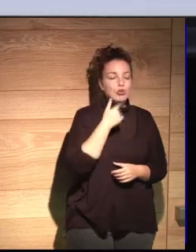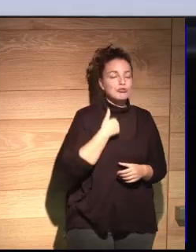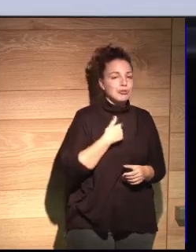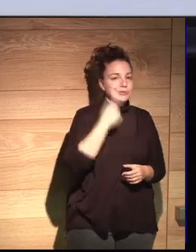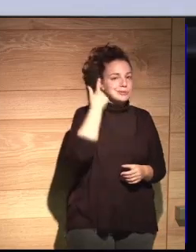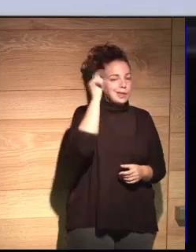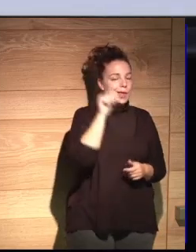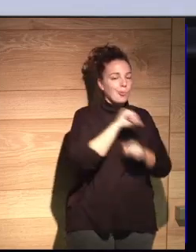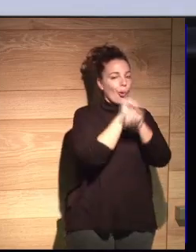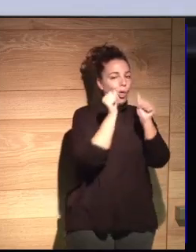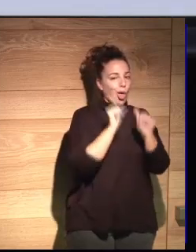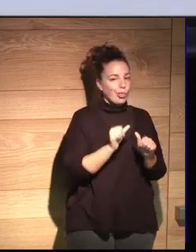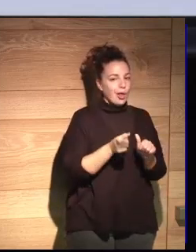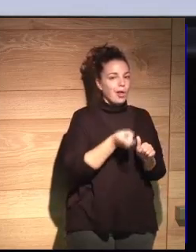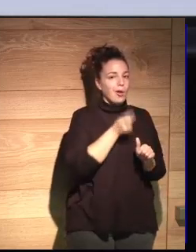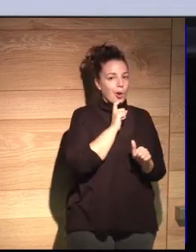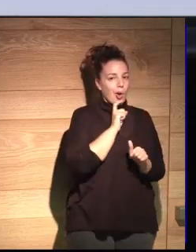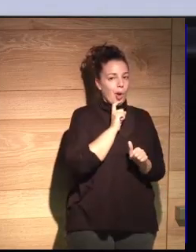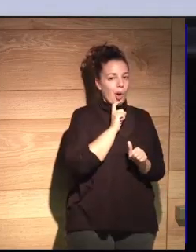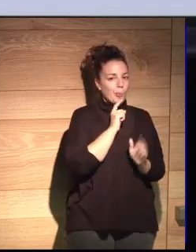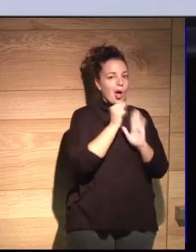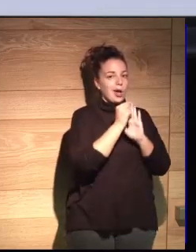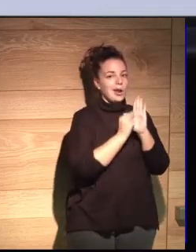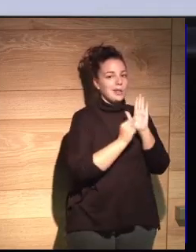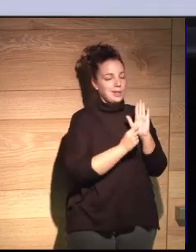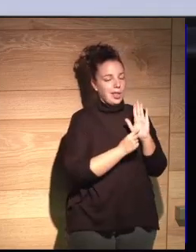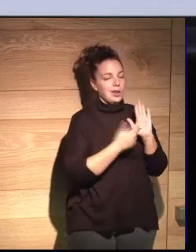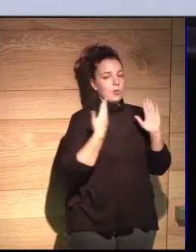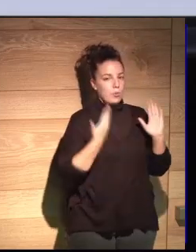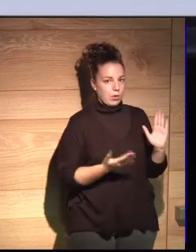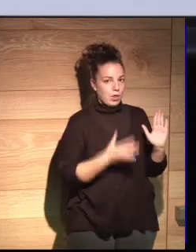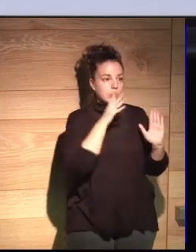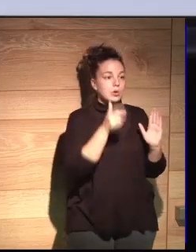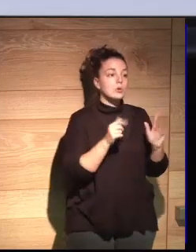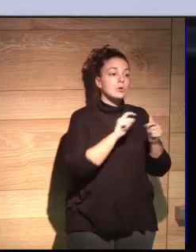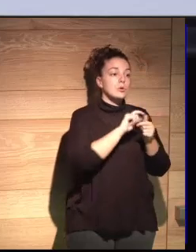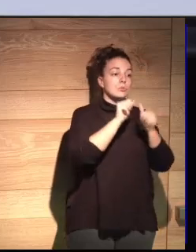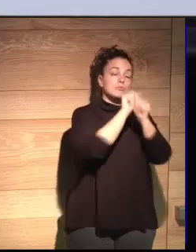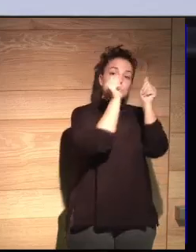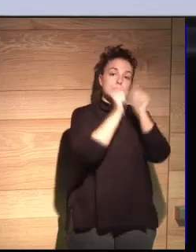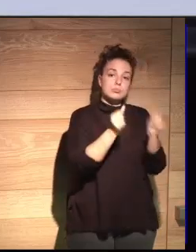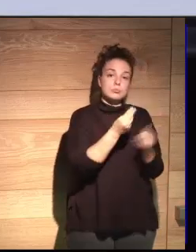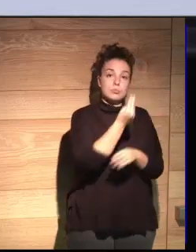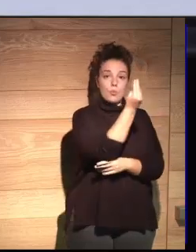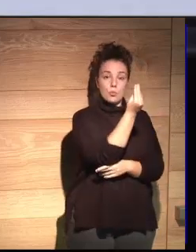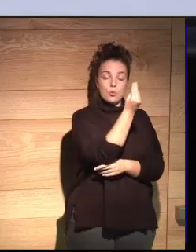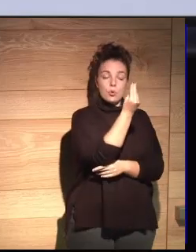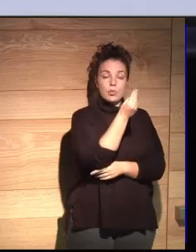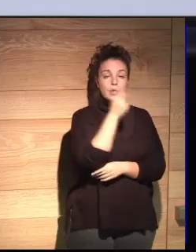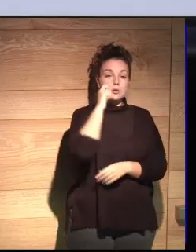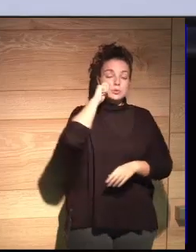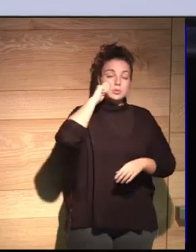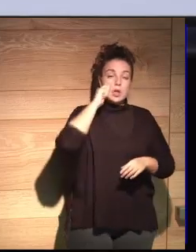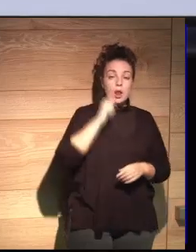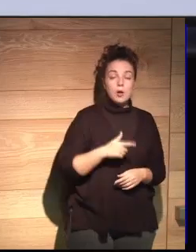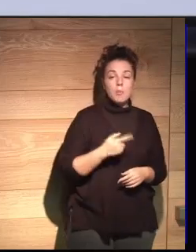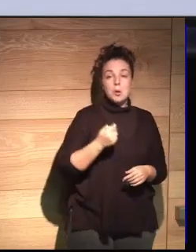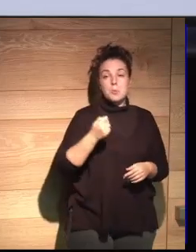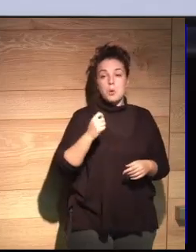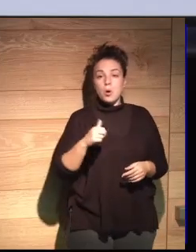because I don't know how they reach that model and what's the criteria for that, except if the model for the human being they're thinking about